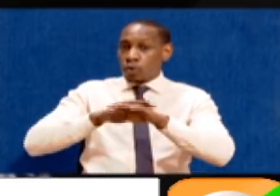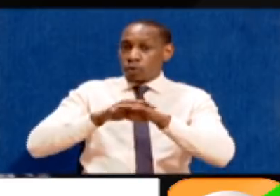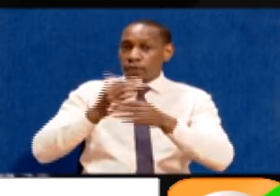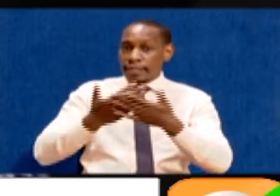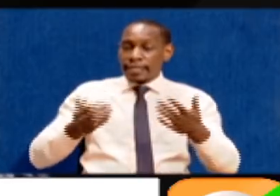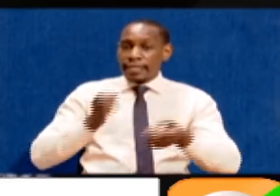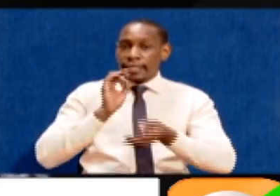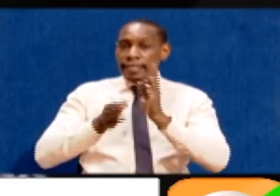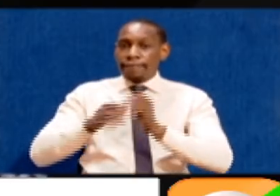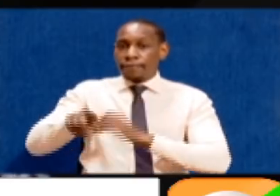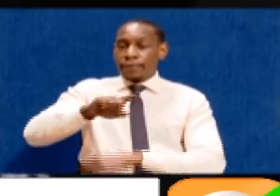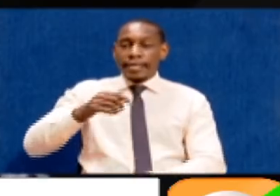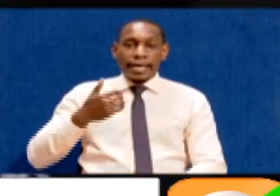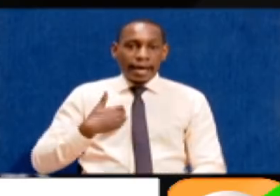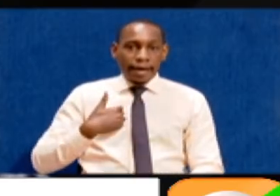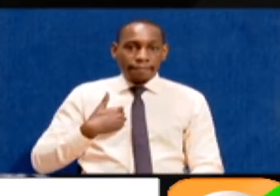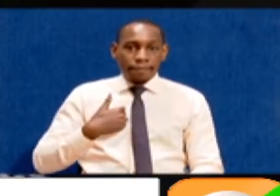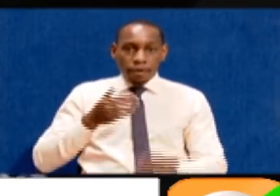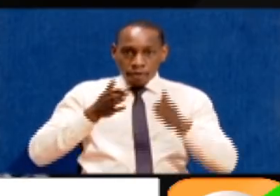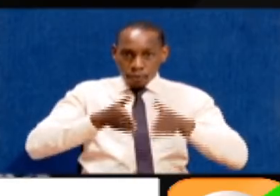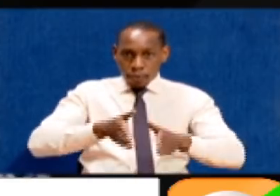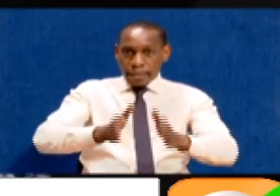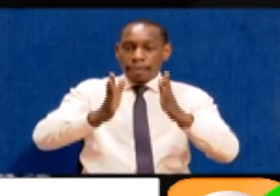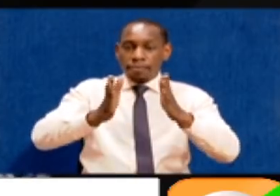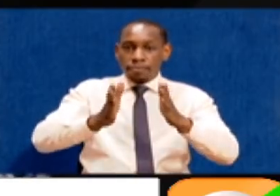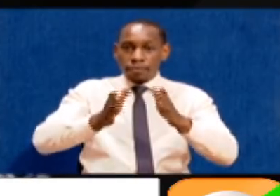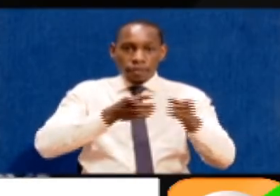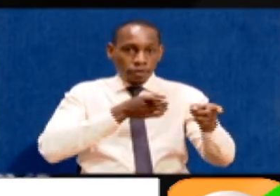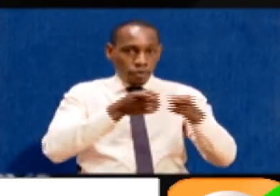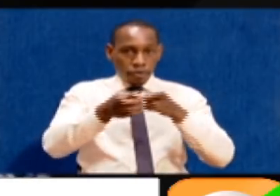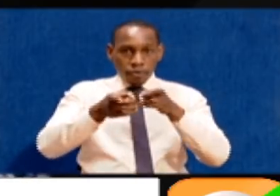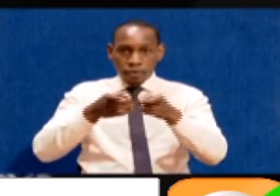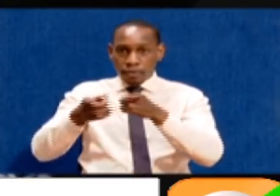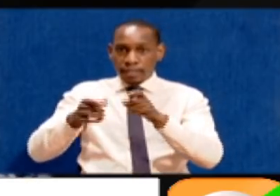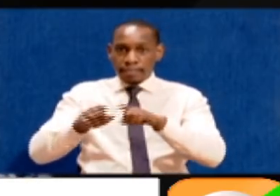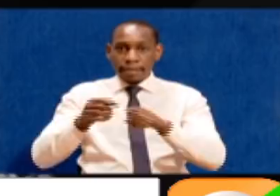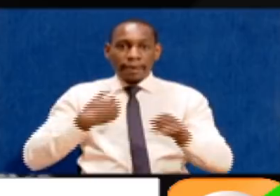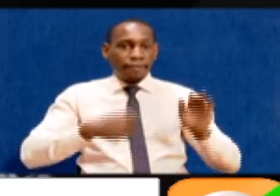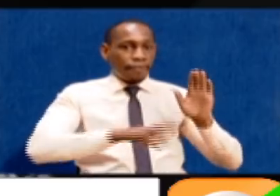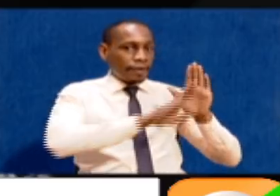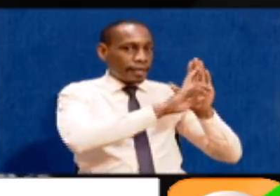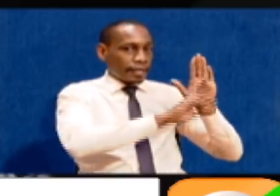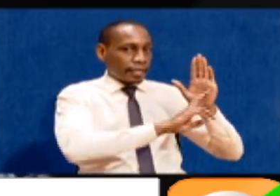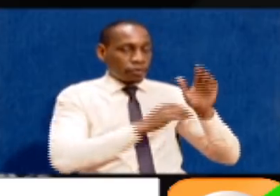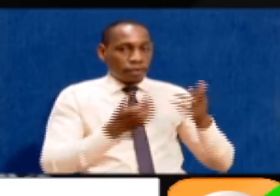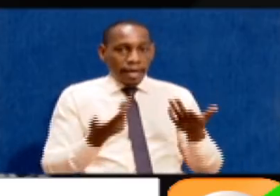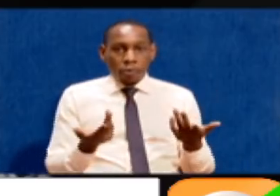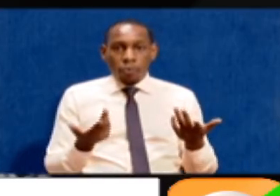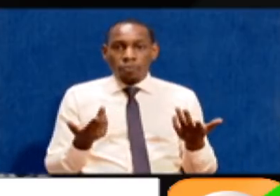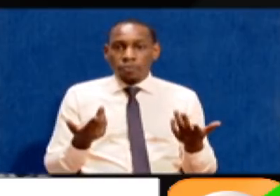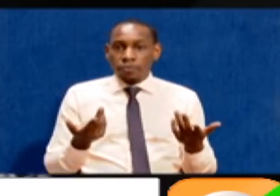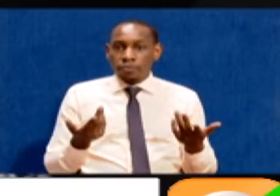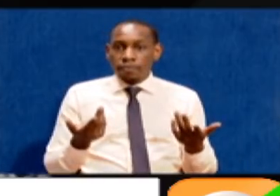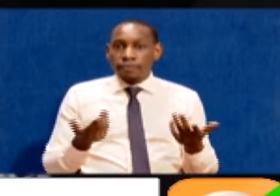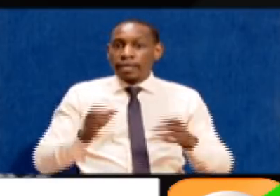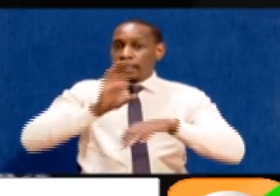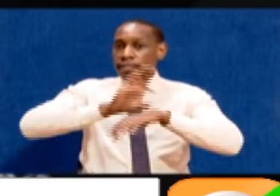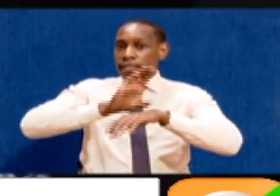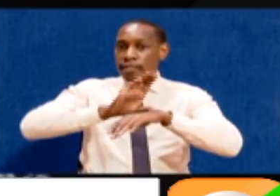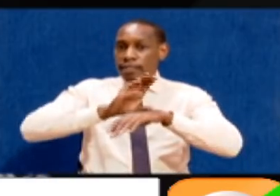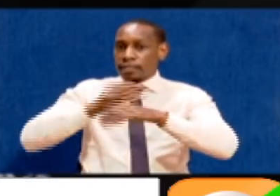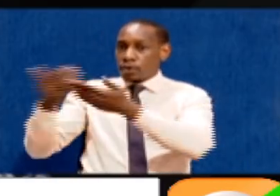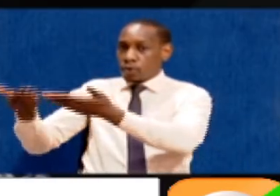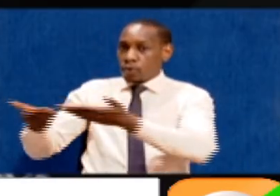thing if we had a way of managing or regulating how the